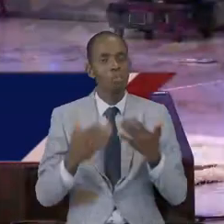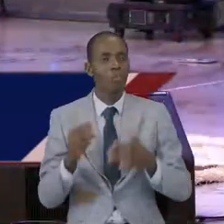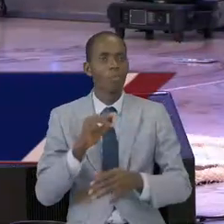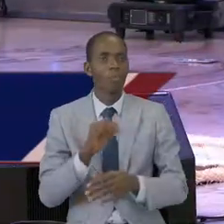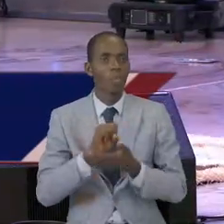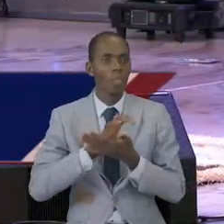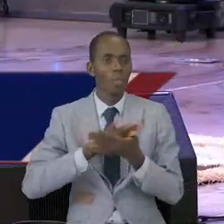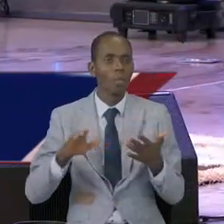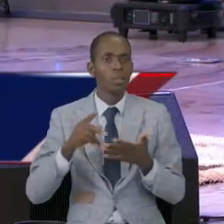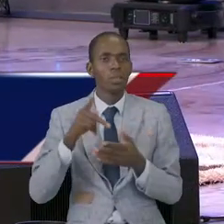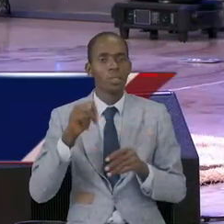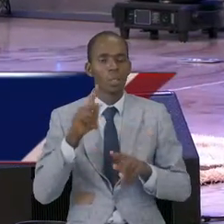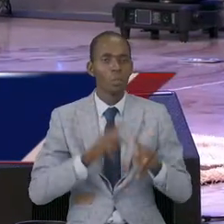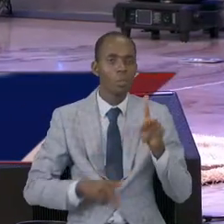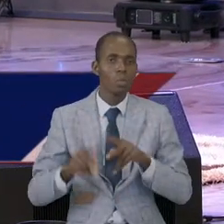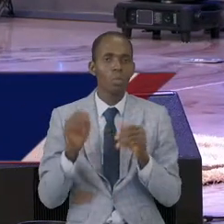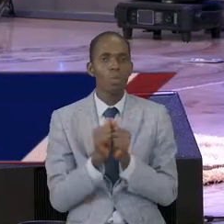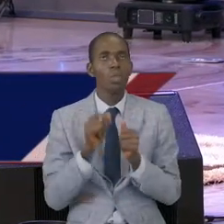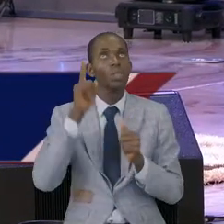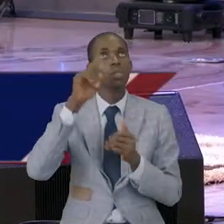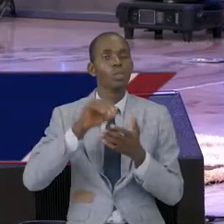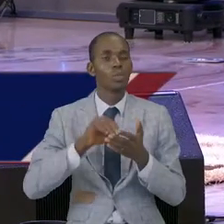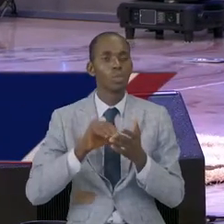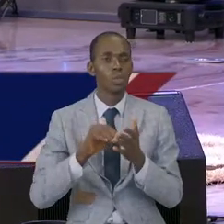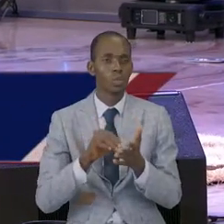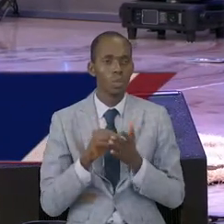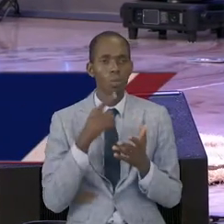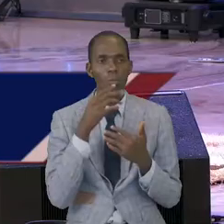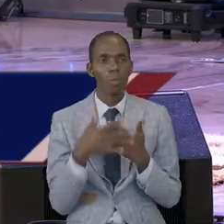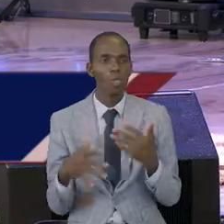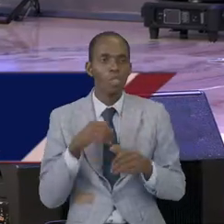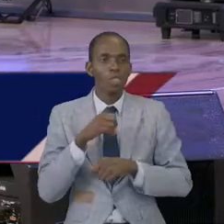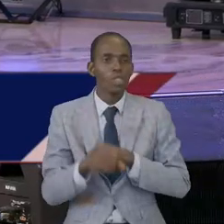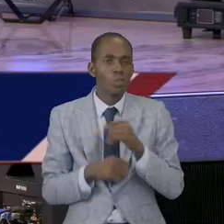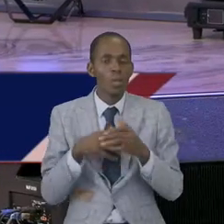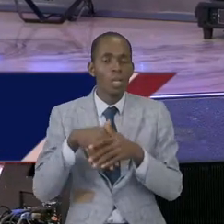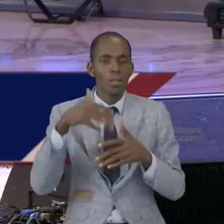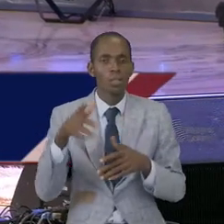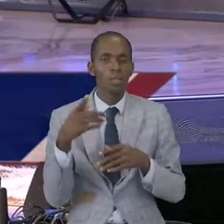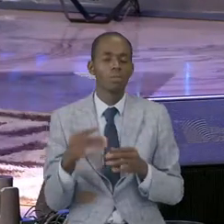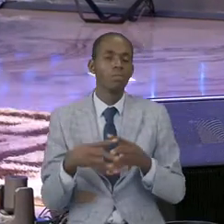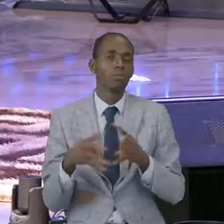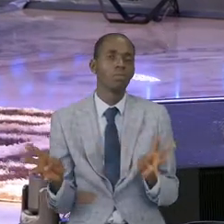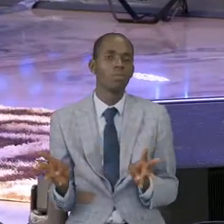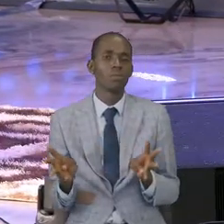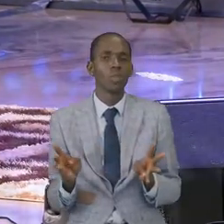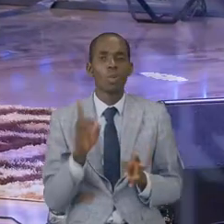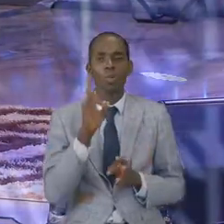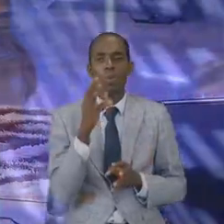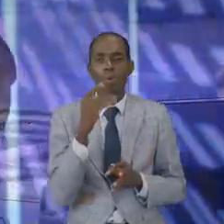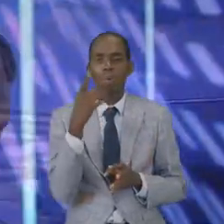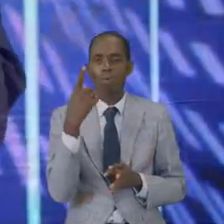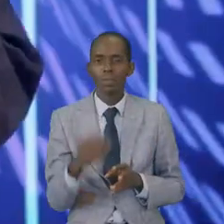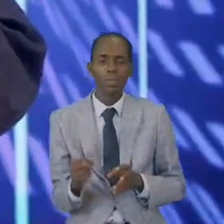sanctify, purify the people with his own blood, suffered without the gate. One of the